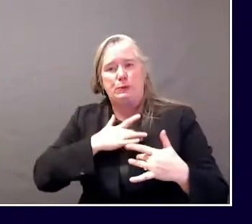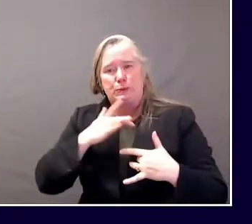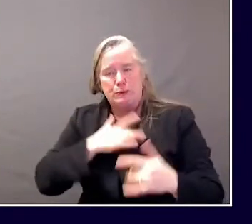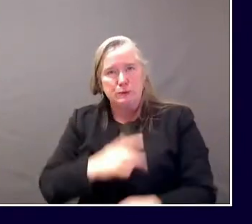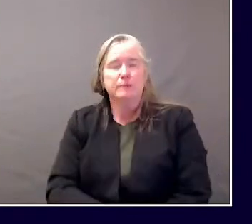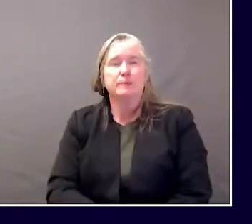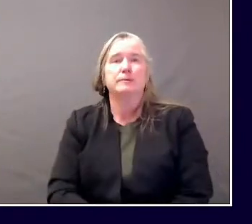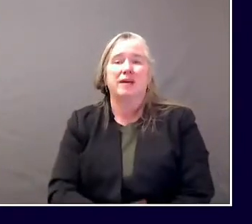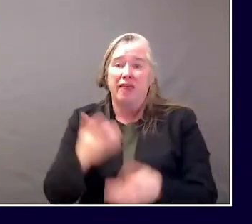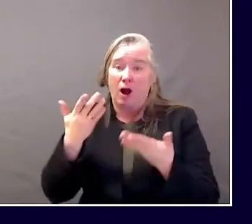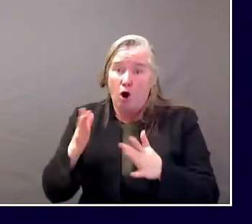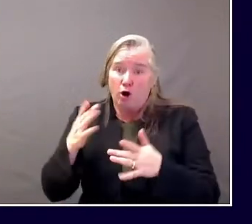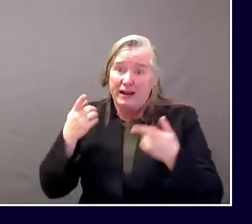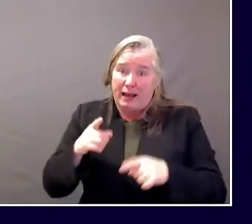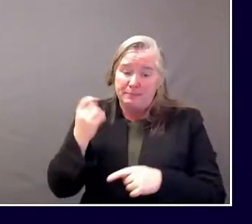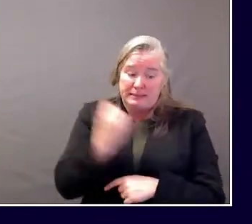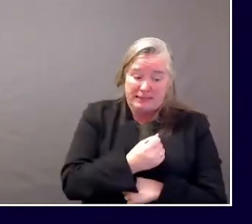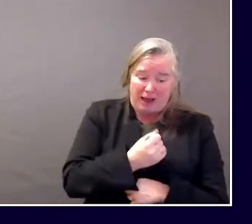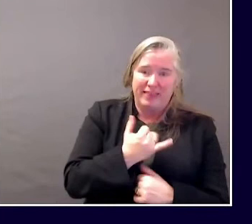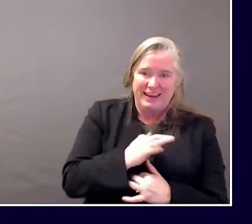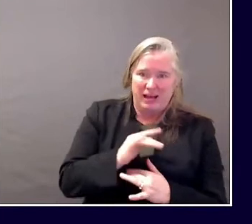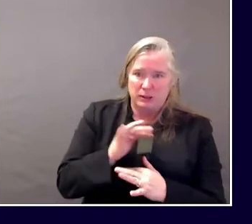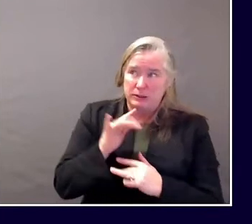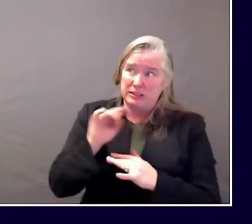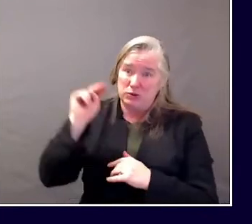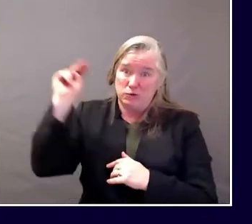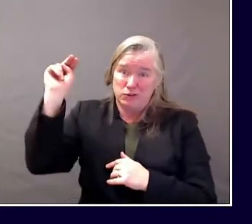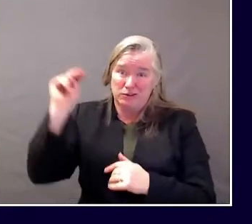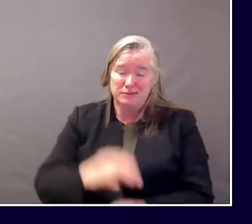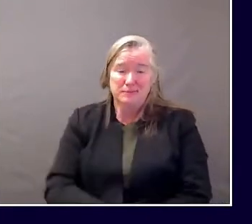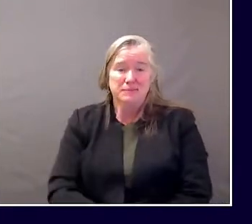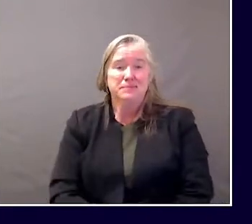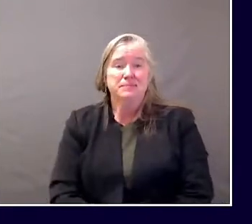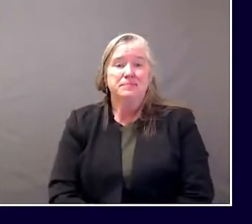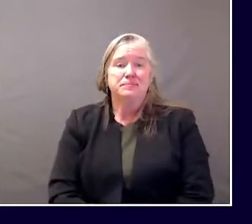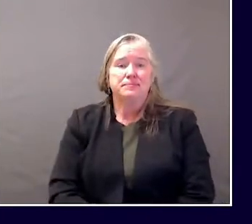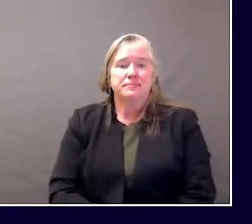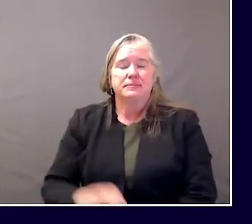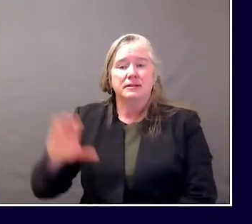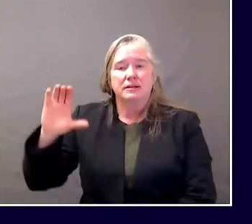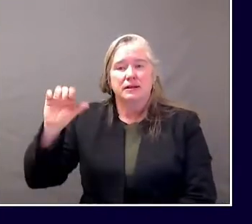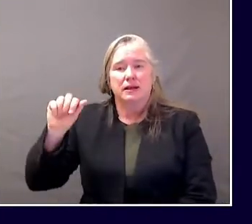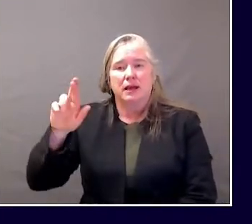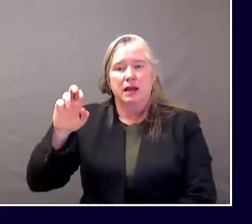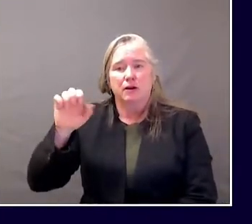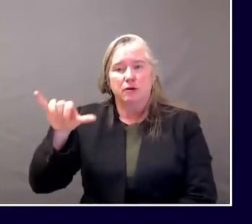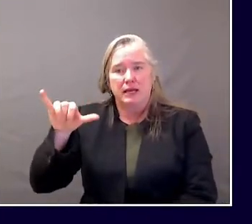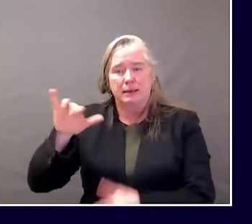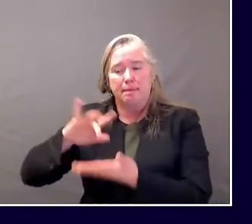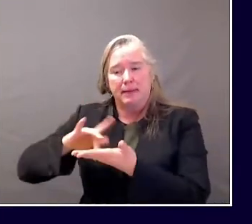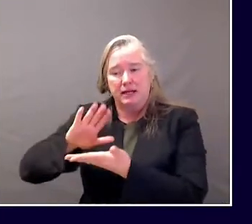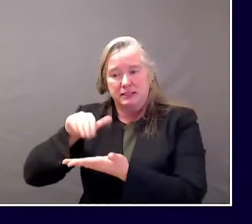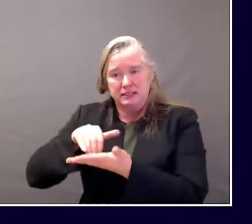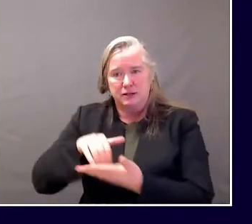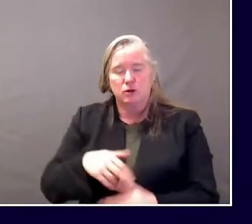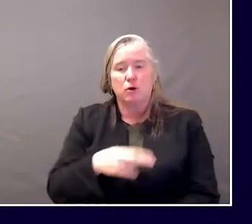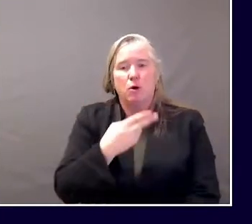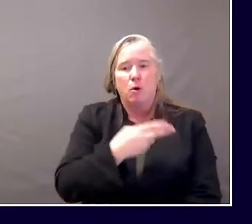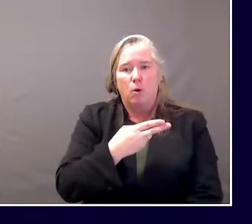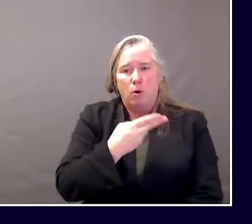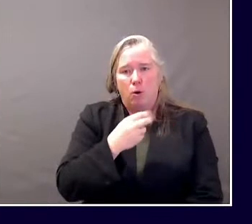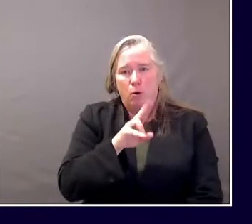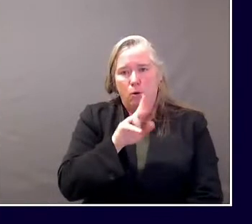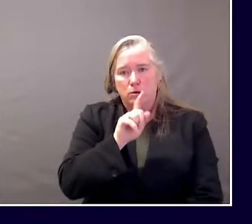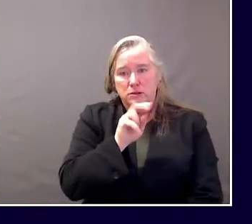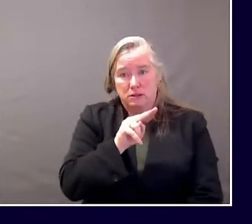least 2 hospital leaders in Aroostook County, one at Cary Medical Center and the other at Holton, that part of the state